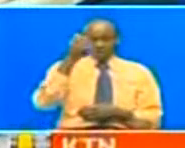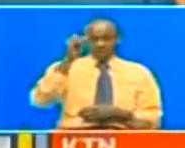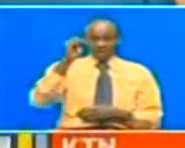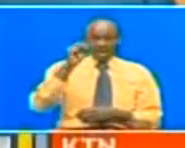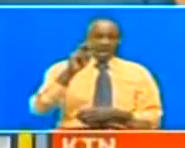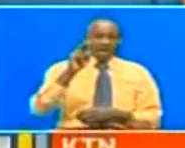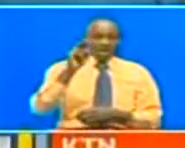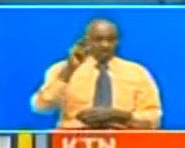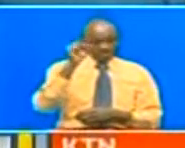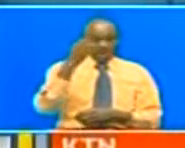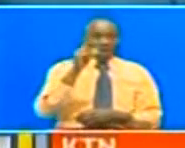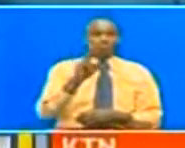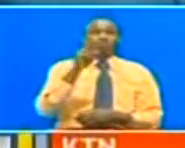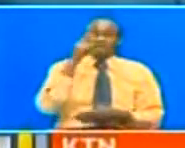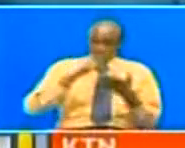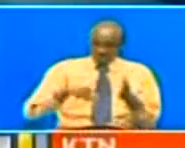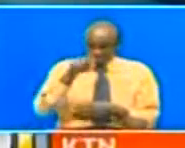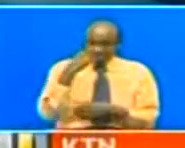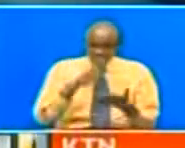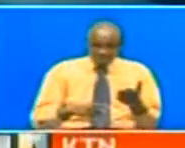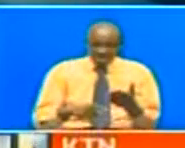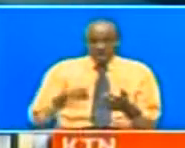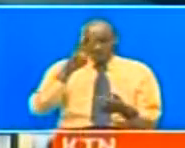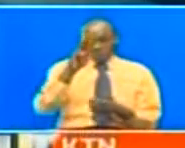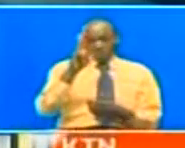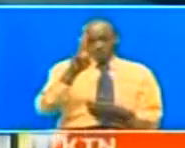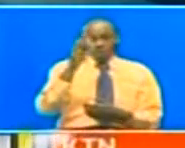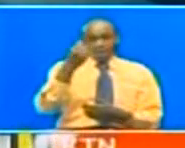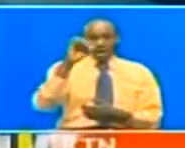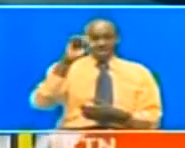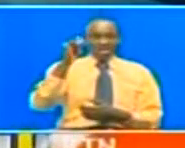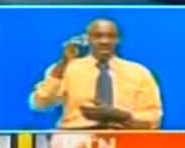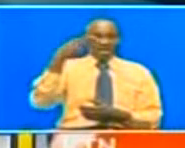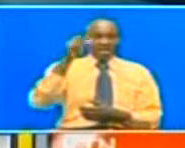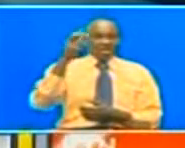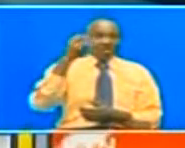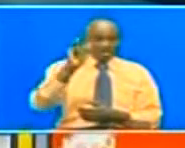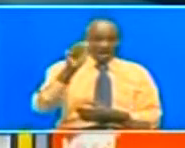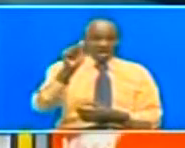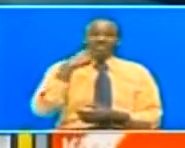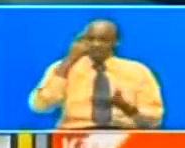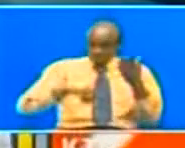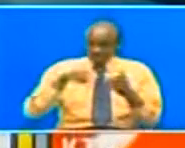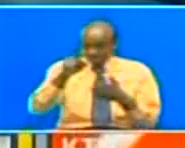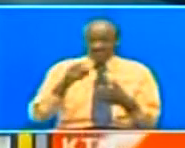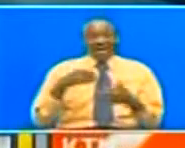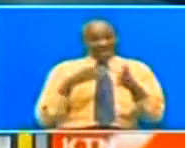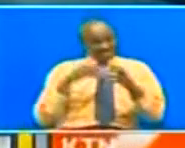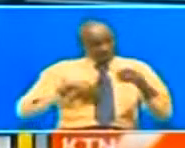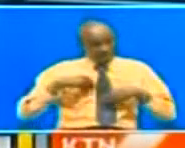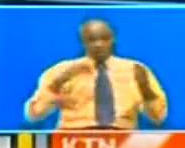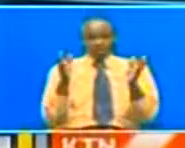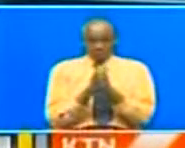Ihenya yalizua tumbo joto. Wa Ihenya alidai kuwa tume ya EACC kwa ushirikiano na serikali ya kaunti ya